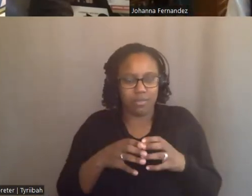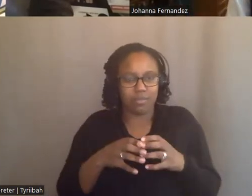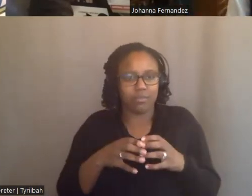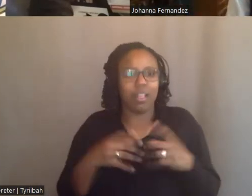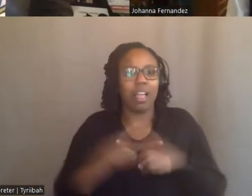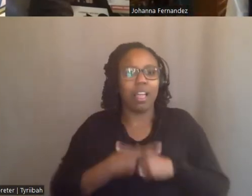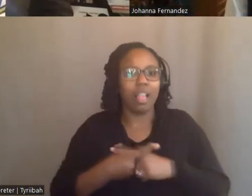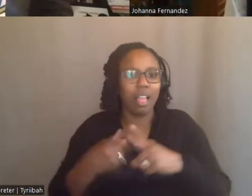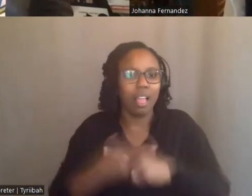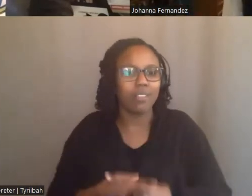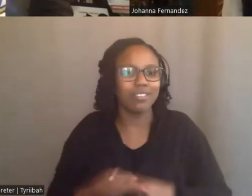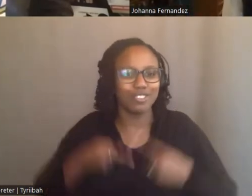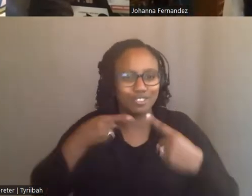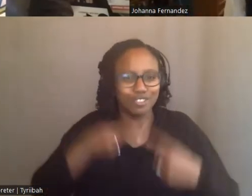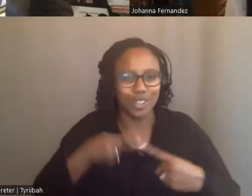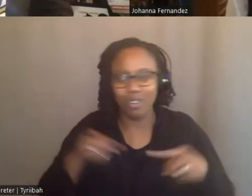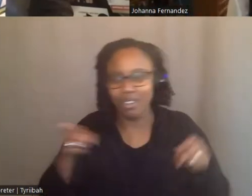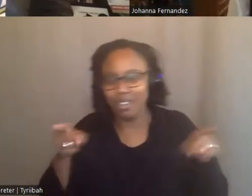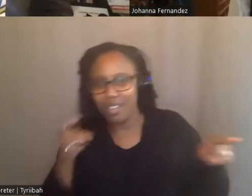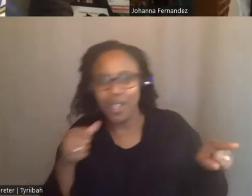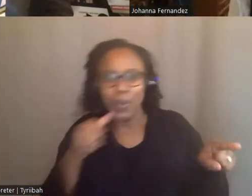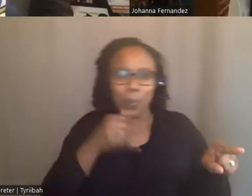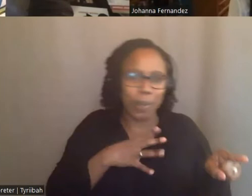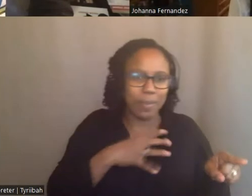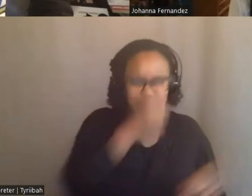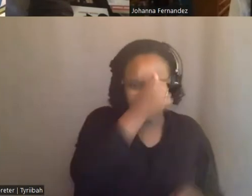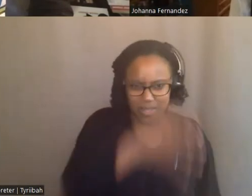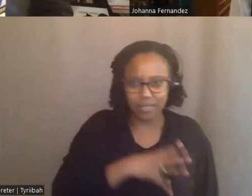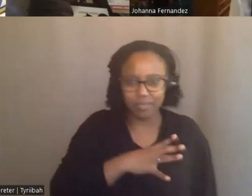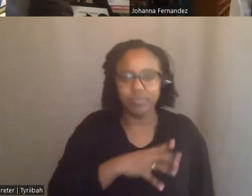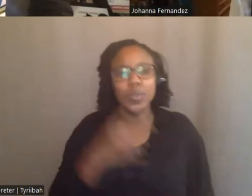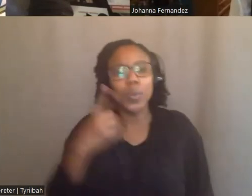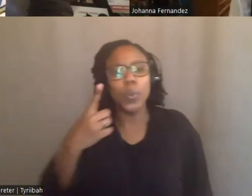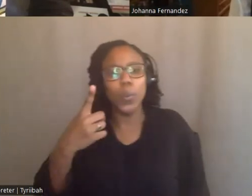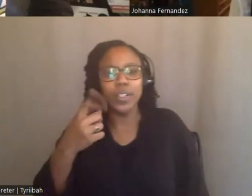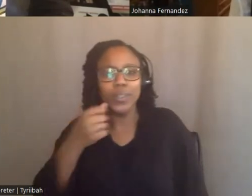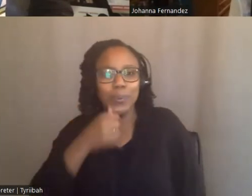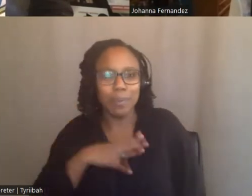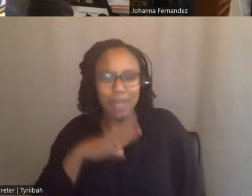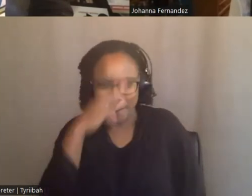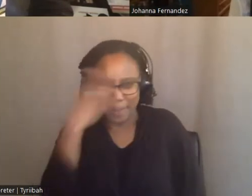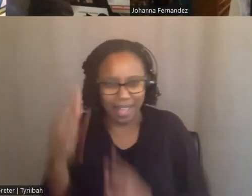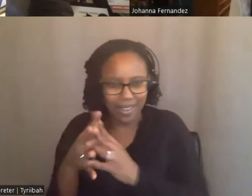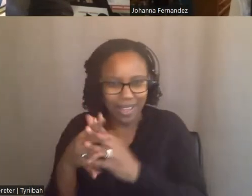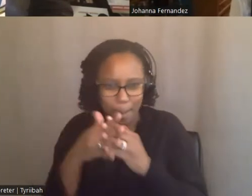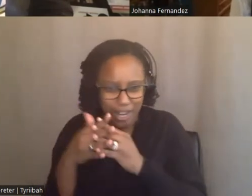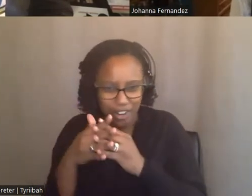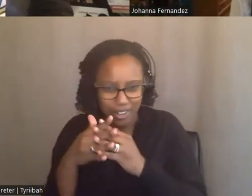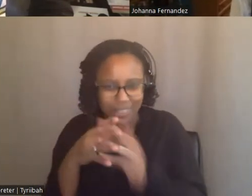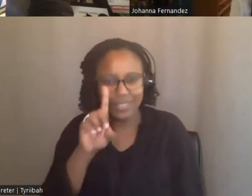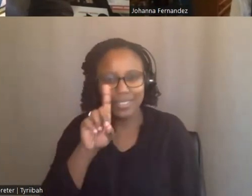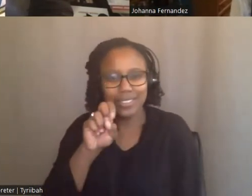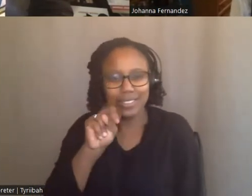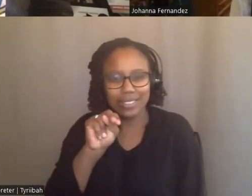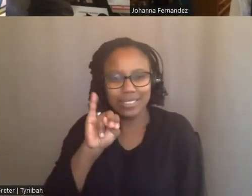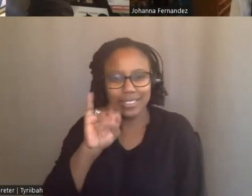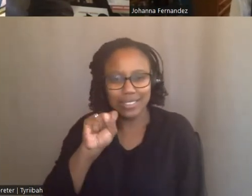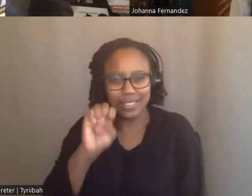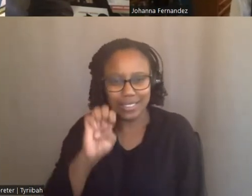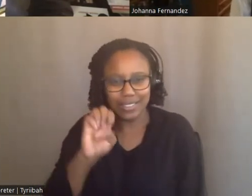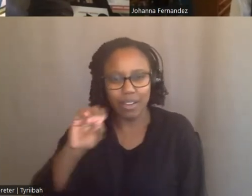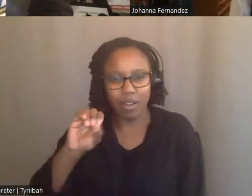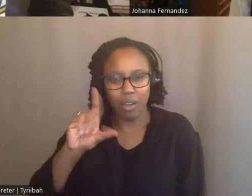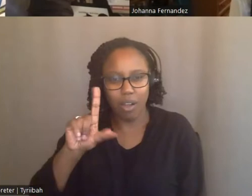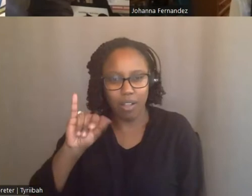like Denise Oliver, who's in fact Black American, and she's the first woman to join the formal